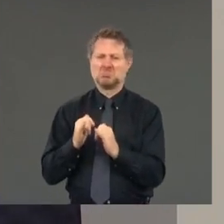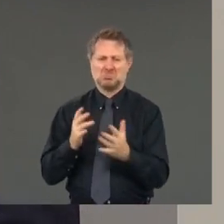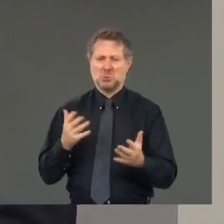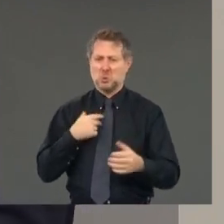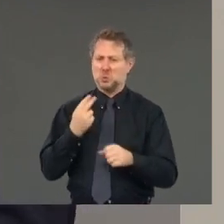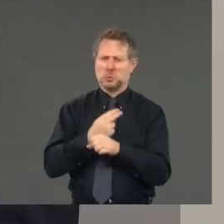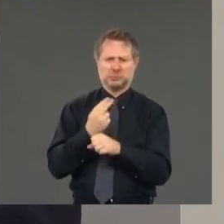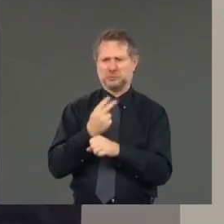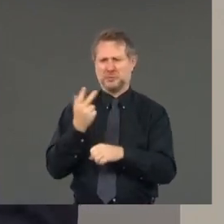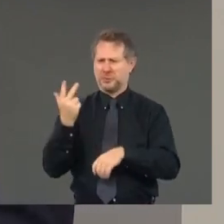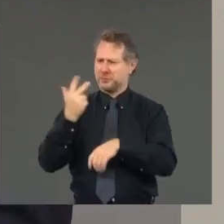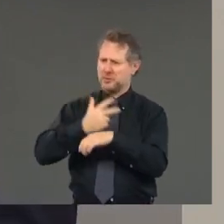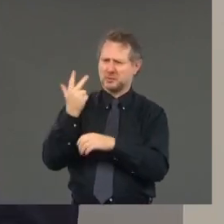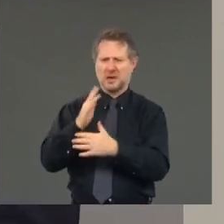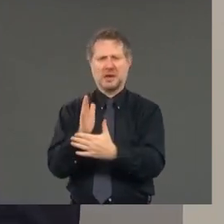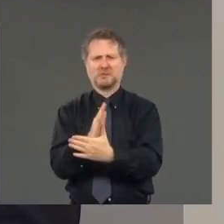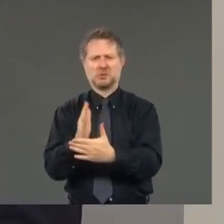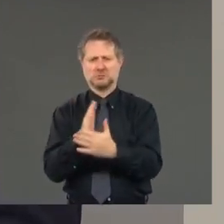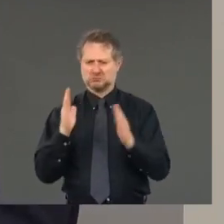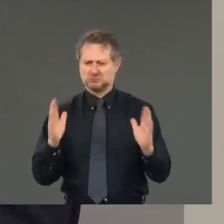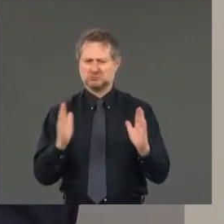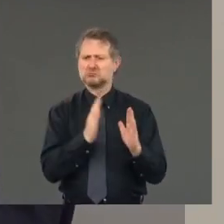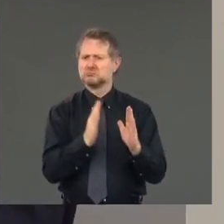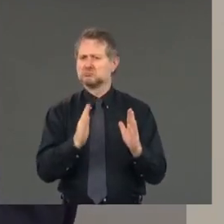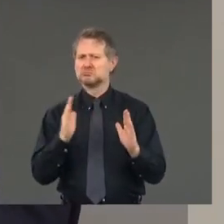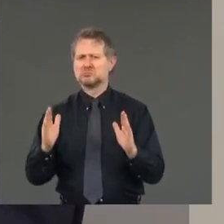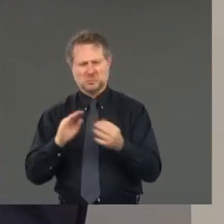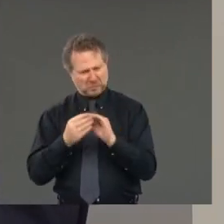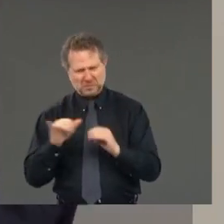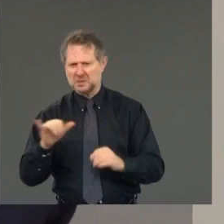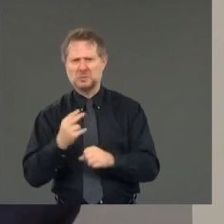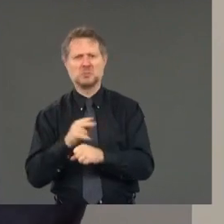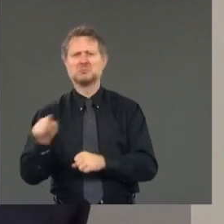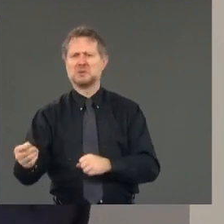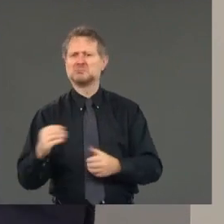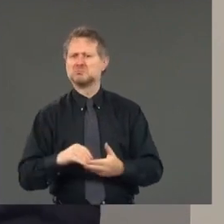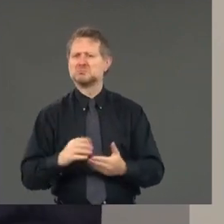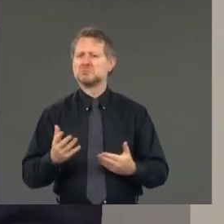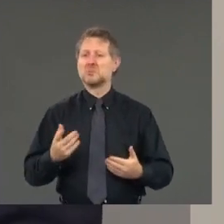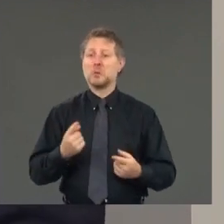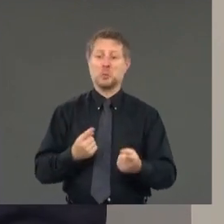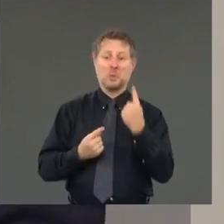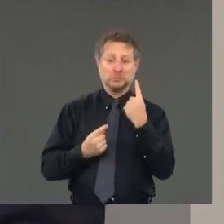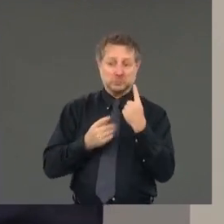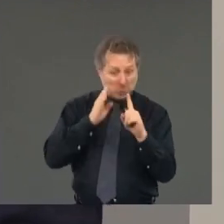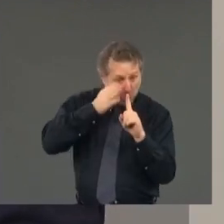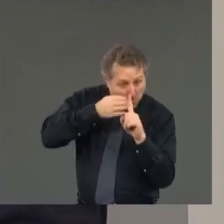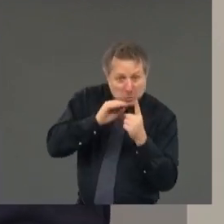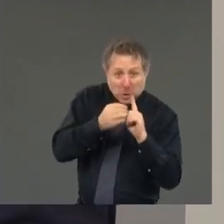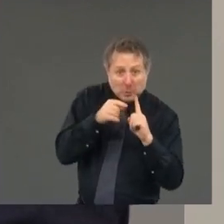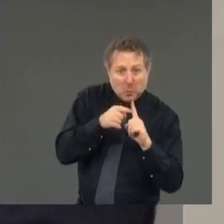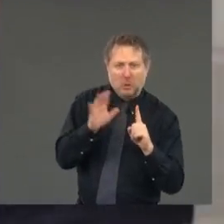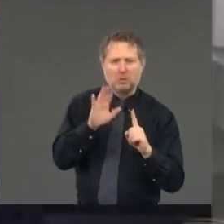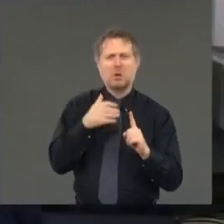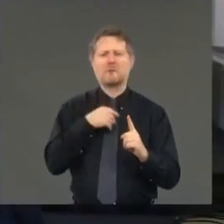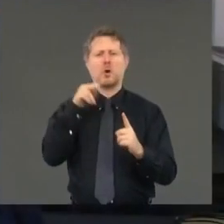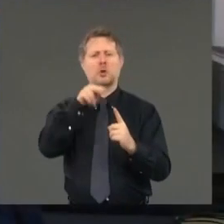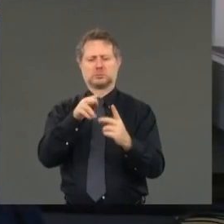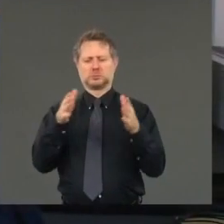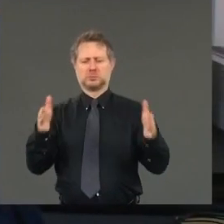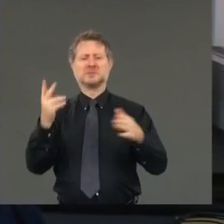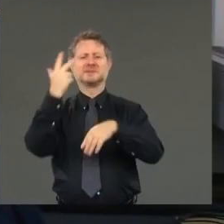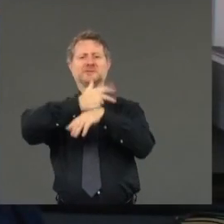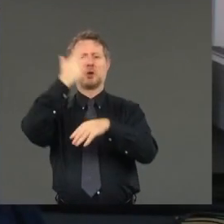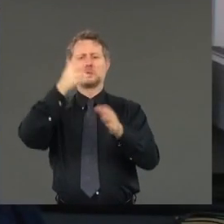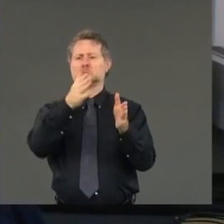average, where they're also starting to look at it that way, because you don't want one day to throw everything off because it may not be reflective of the overall trend. What the mayor